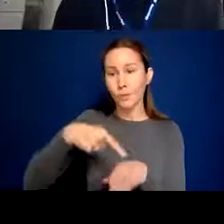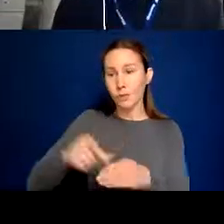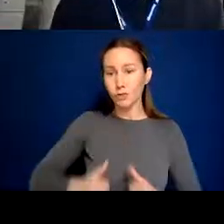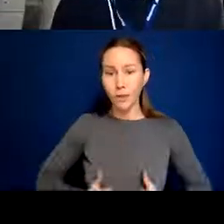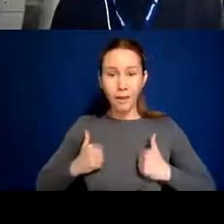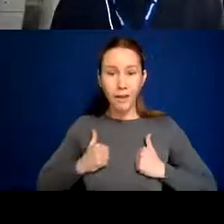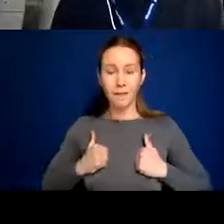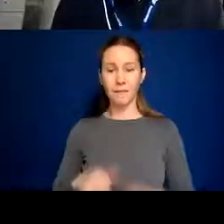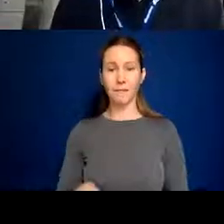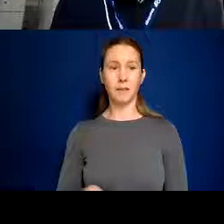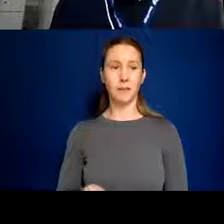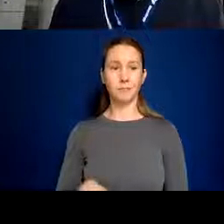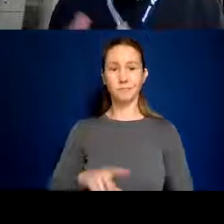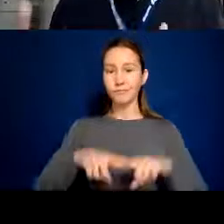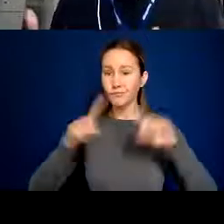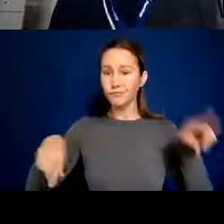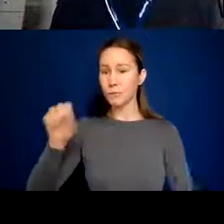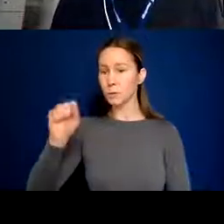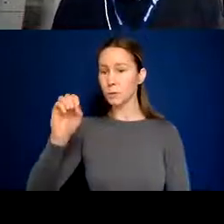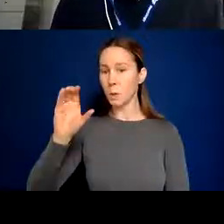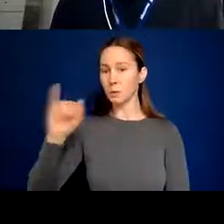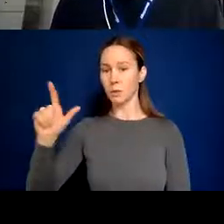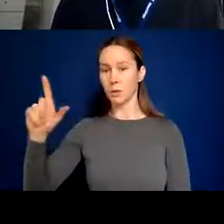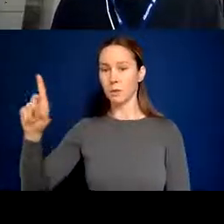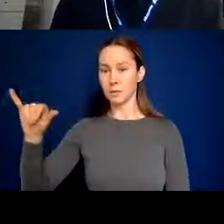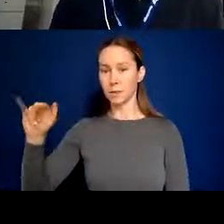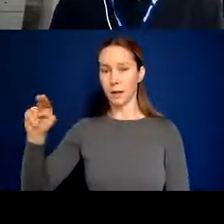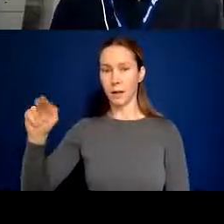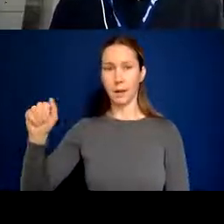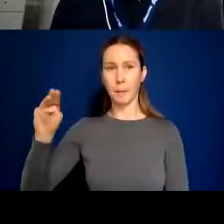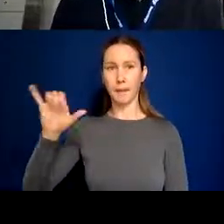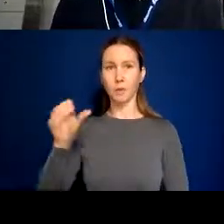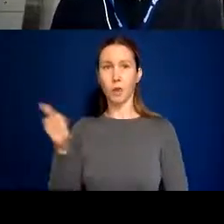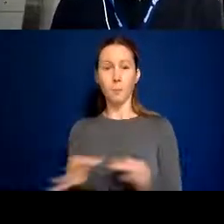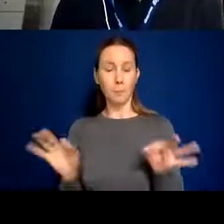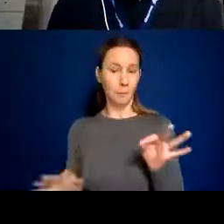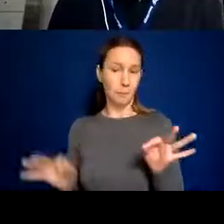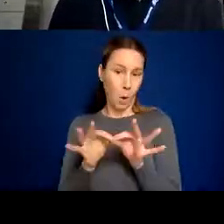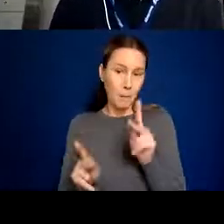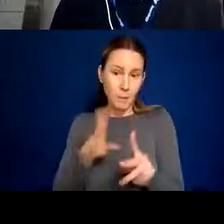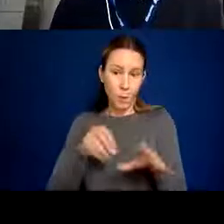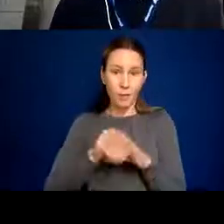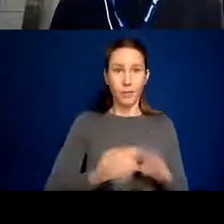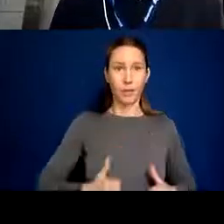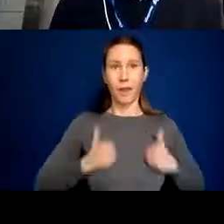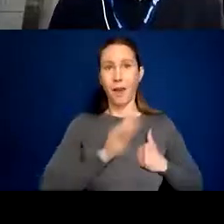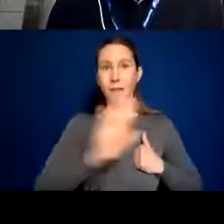dynamics, the social dynamics with people that are important in their lives. All those things can give you insights,